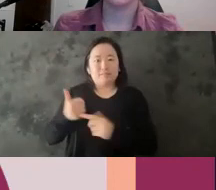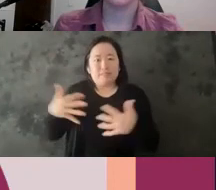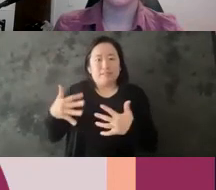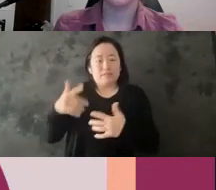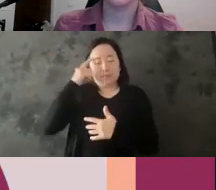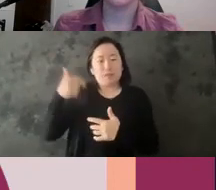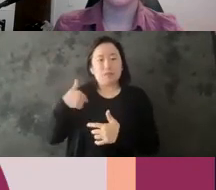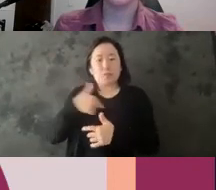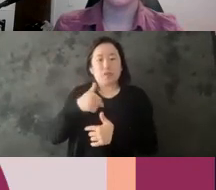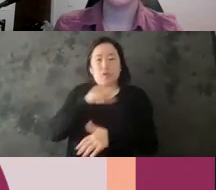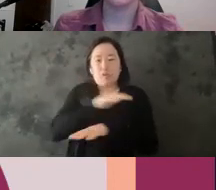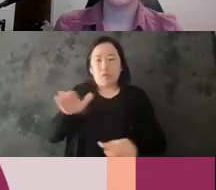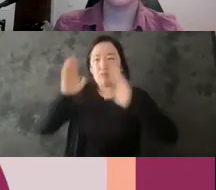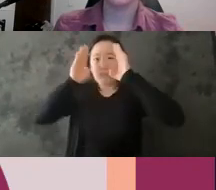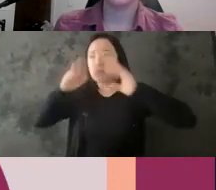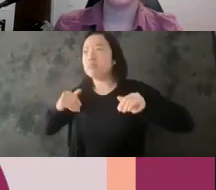not on high alert.